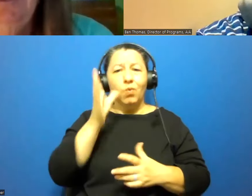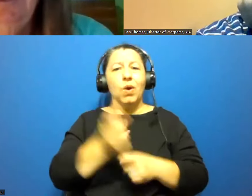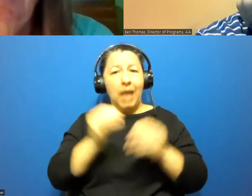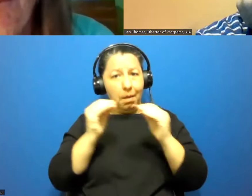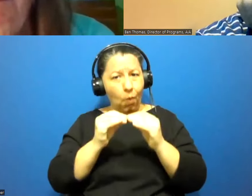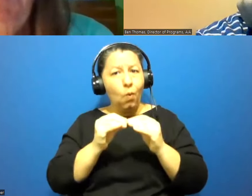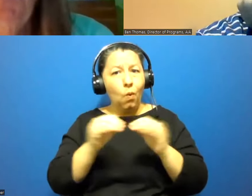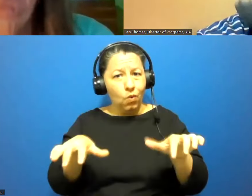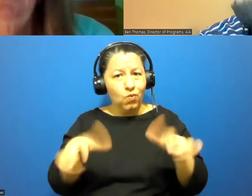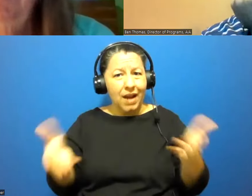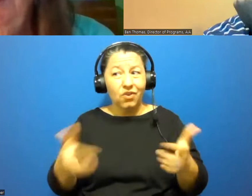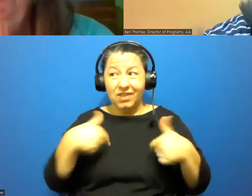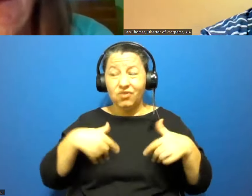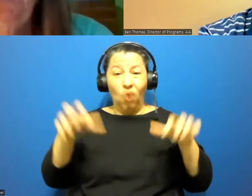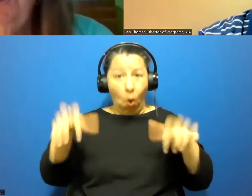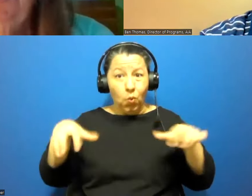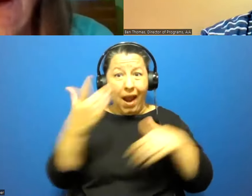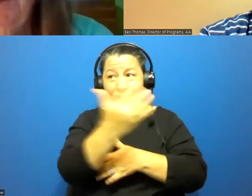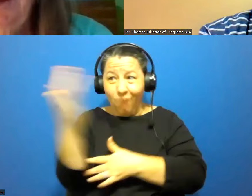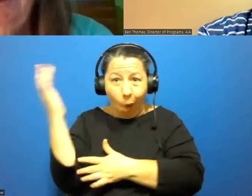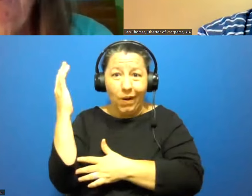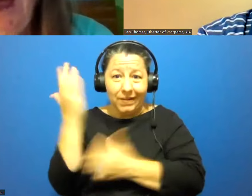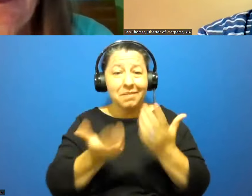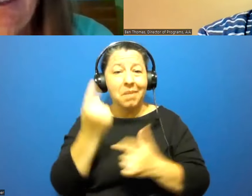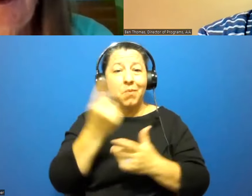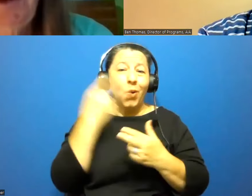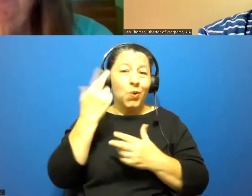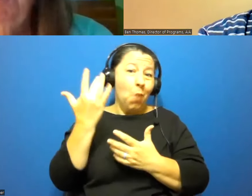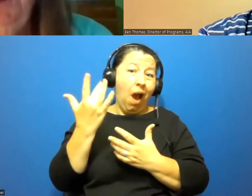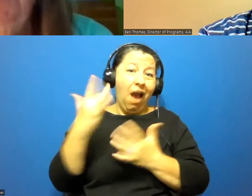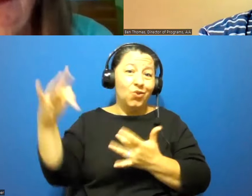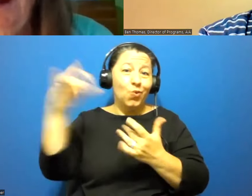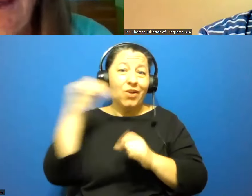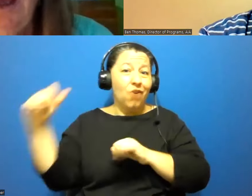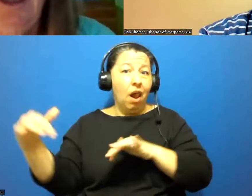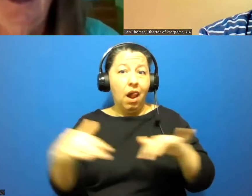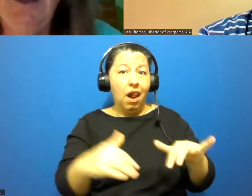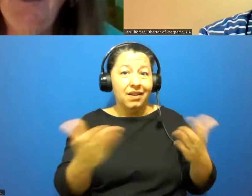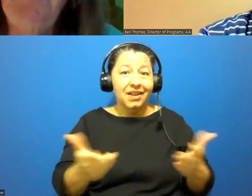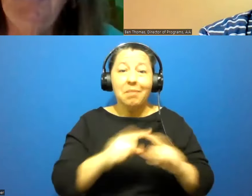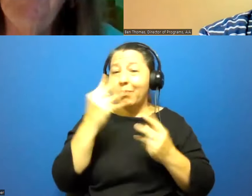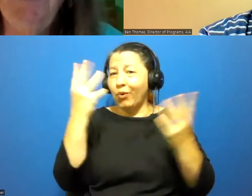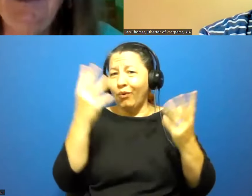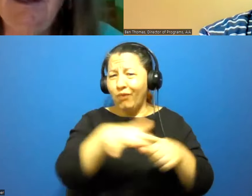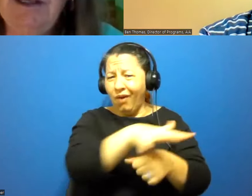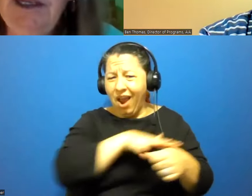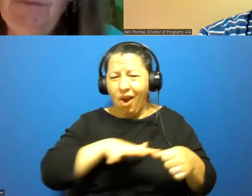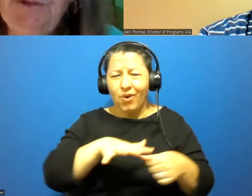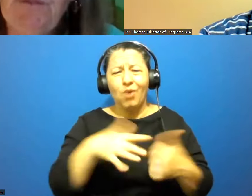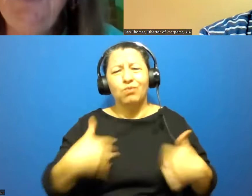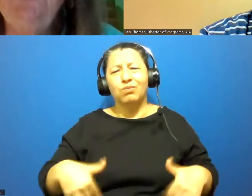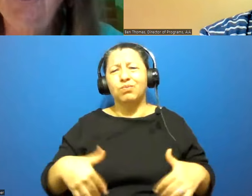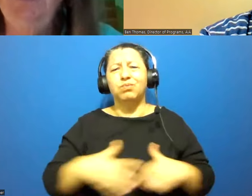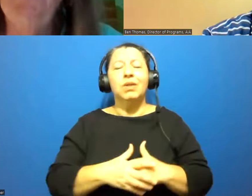and maybe one reason why tourists aren't really flocking here, but it's a beautiful area. But it